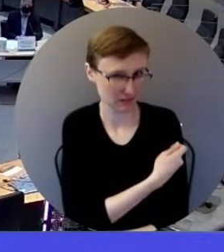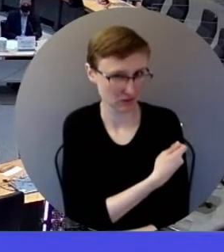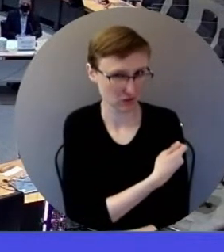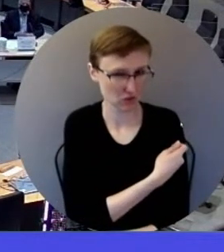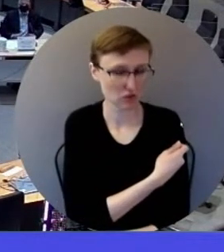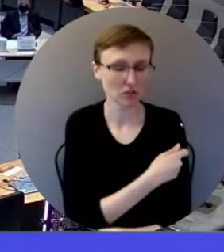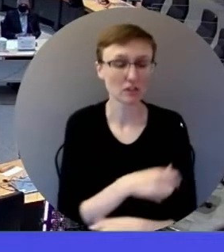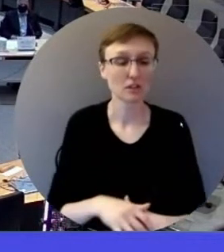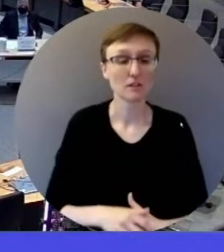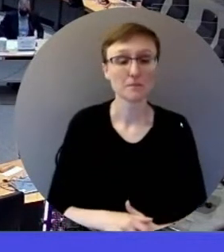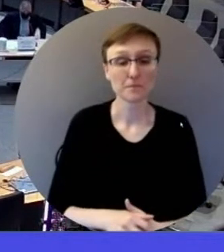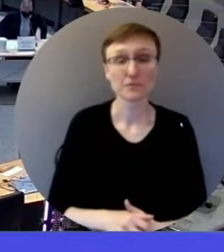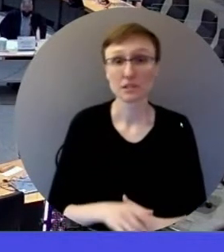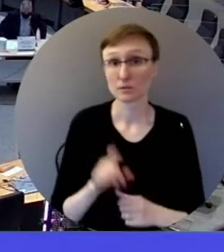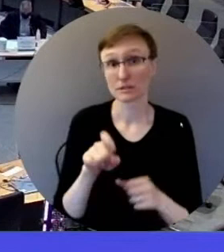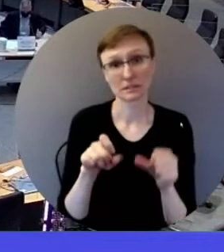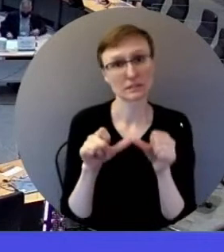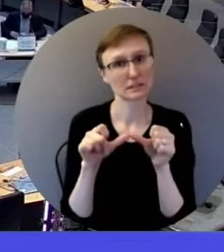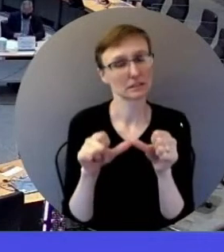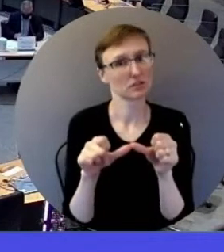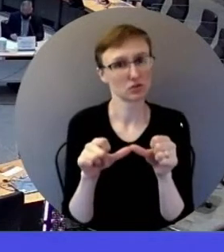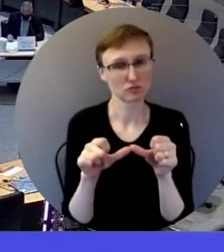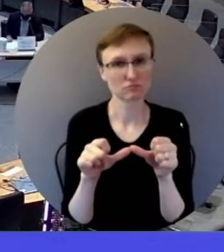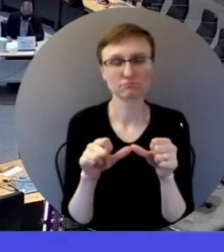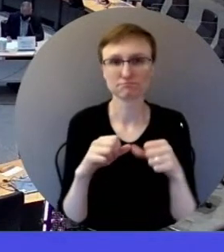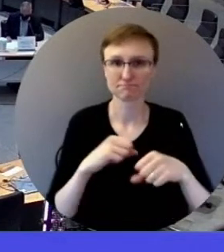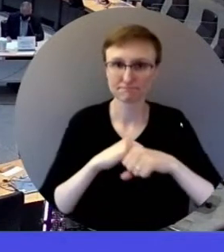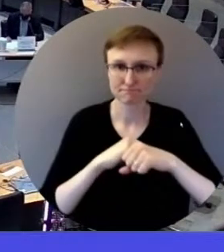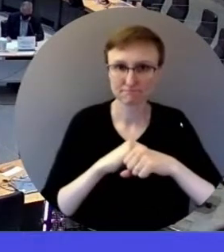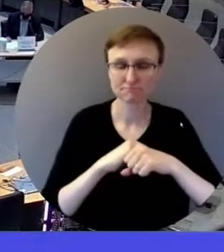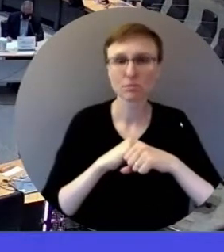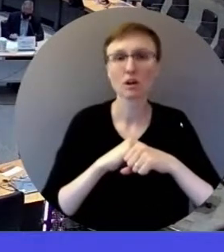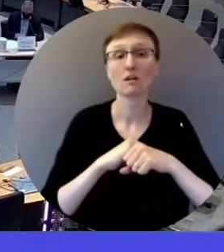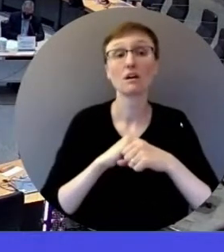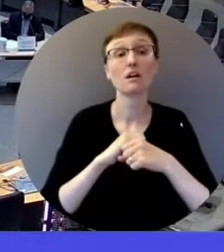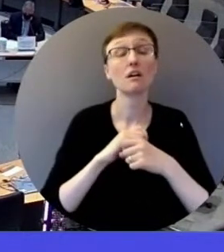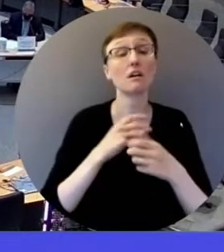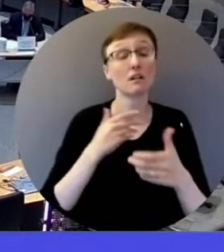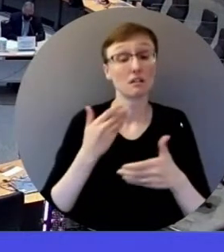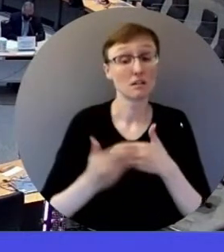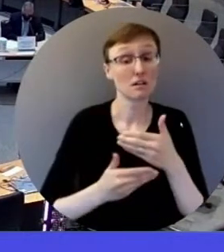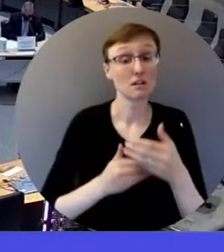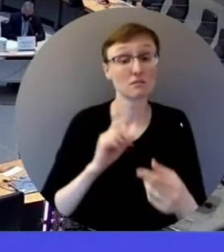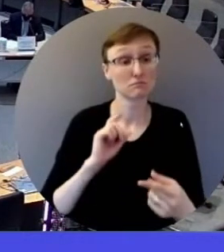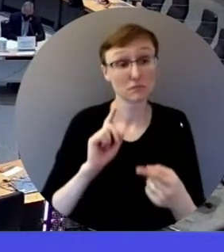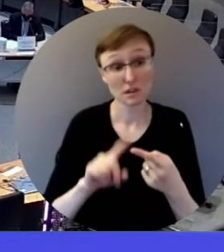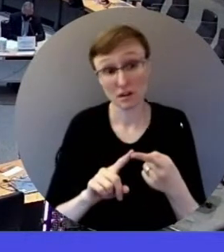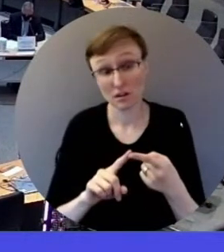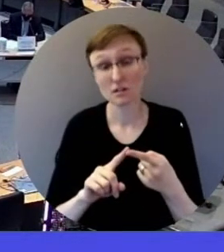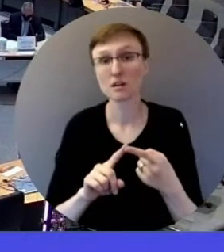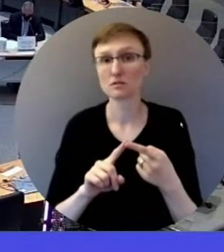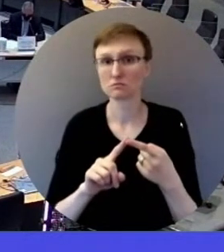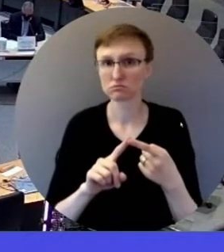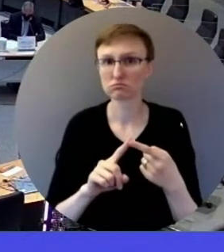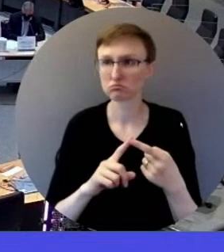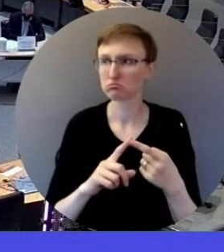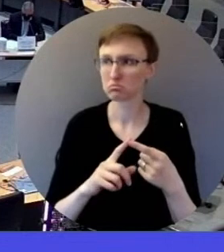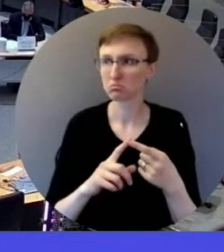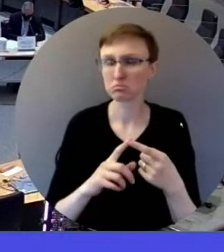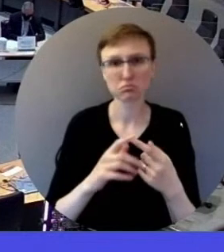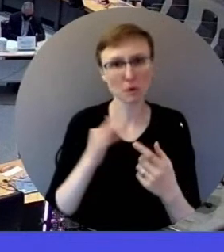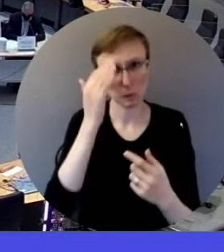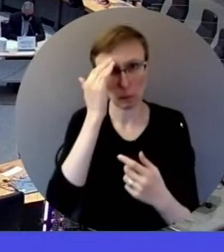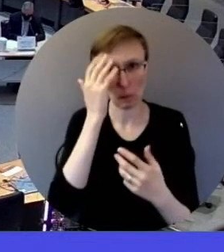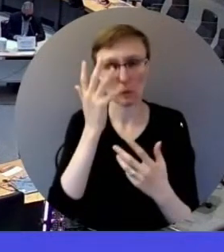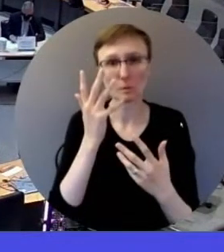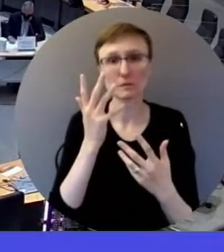to continue these protections until we're confident that the level of immunization and immunity from infection